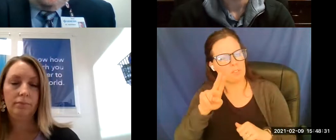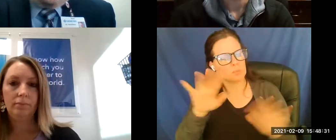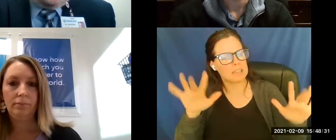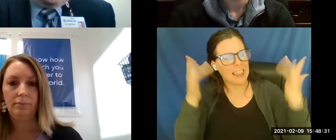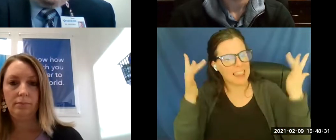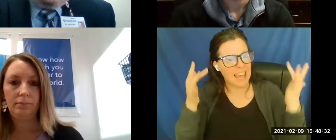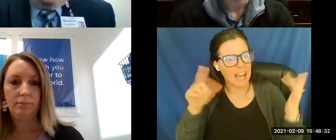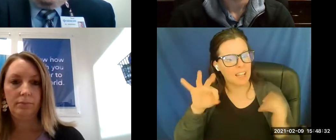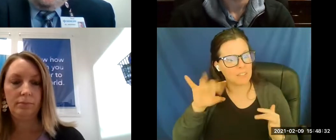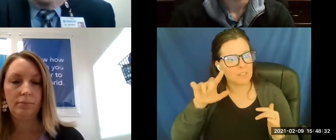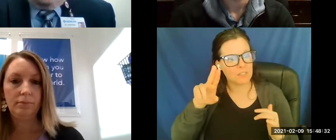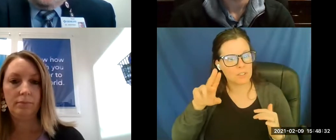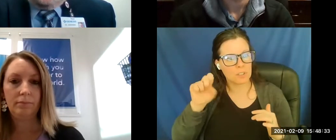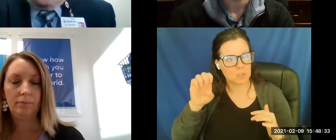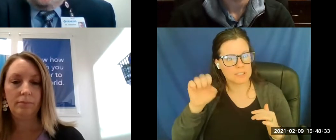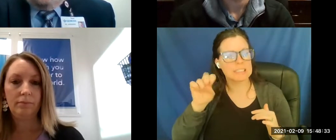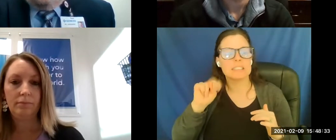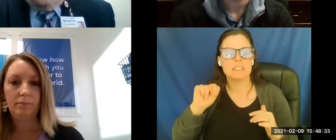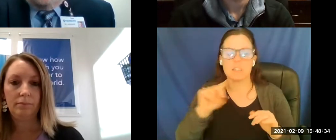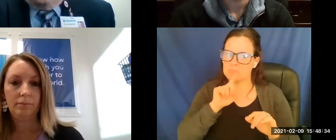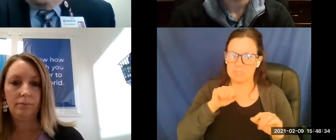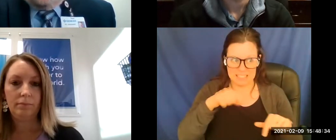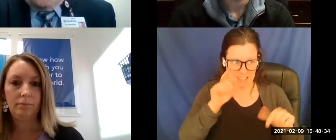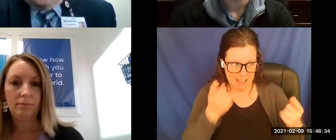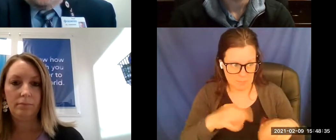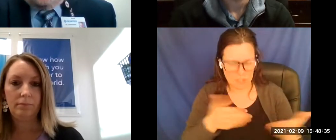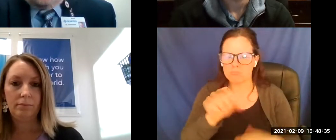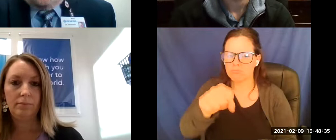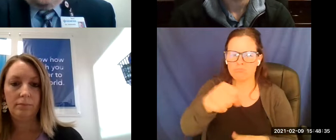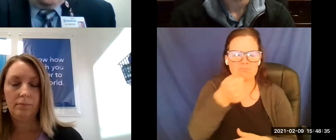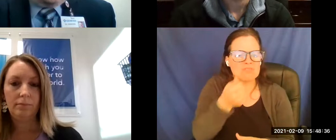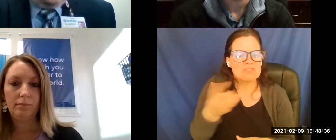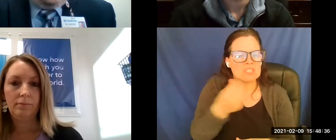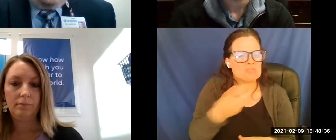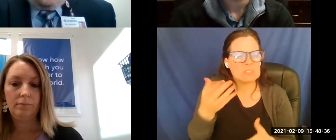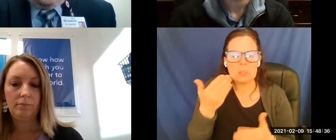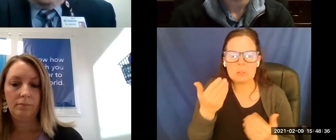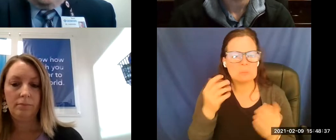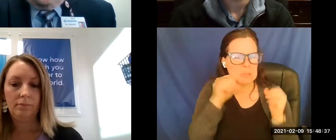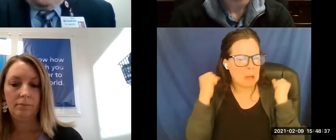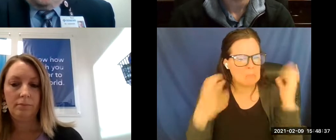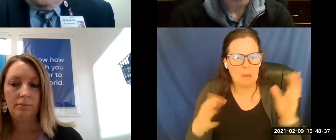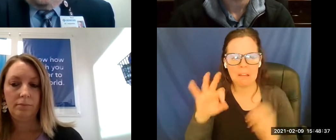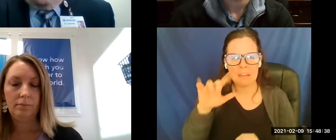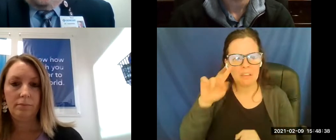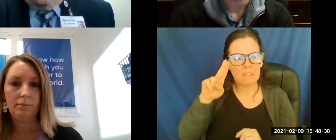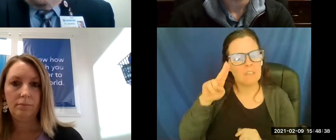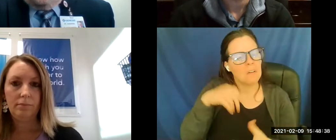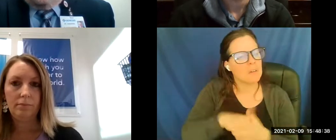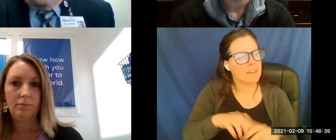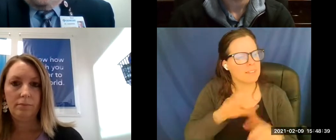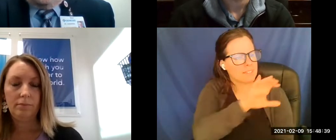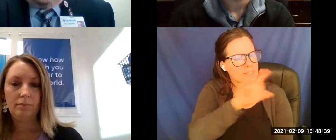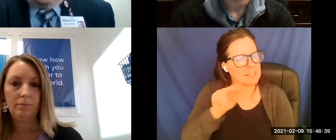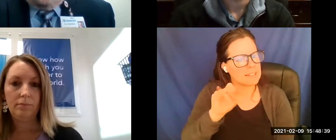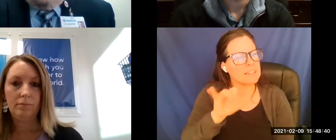And the answer is yes. It's been a very light flu season. We've had minimal flu cases across our clinics and in our hospital. The other